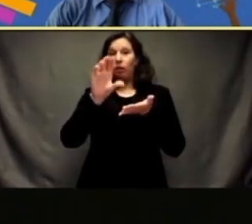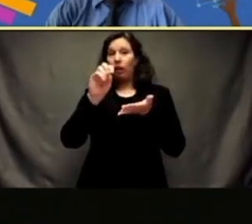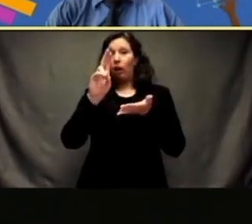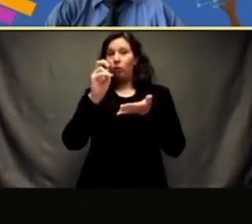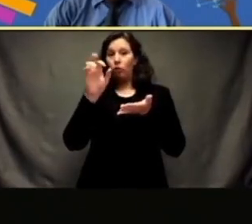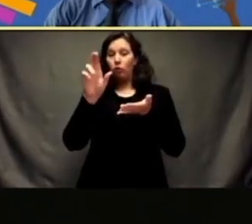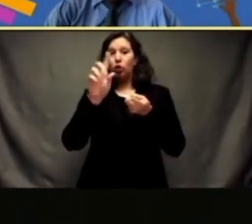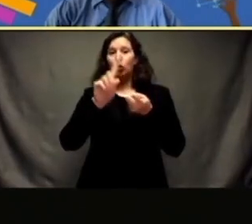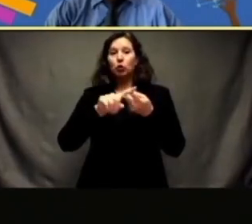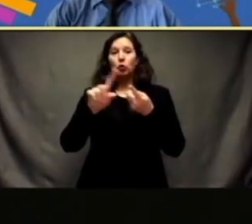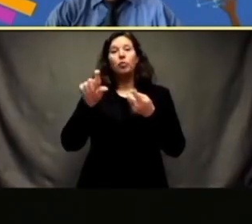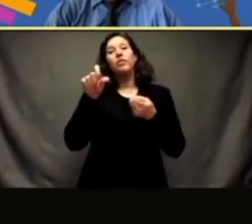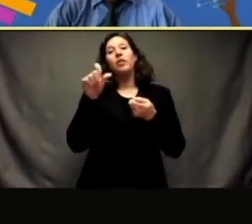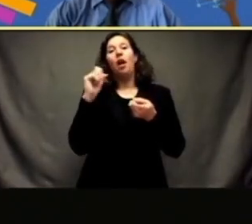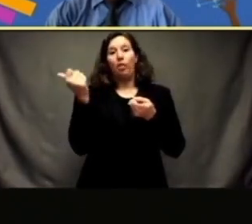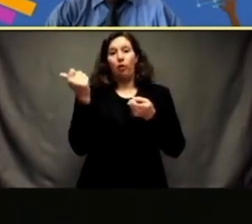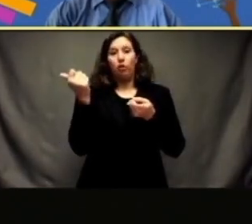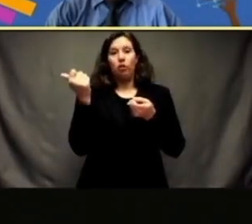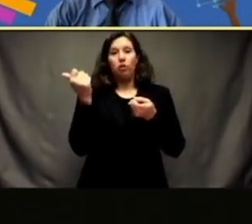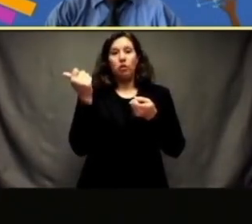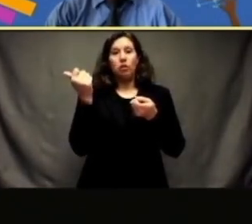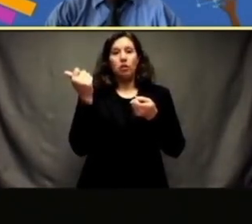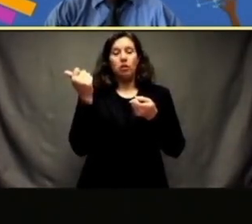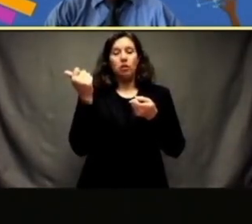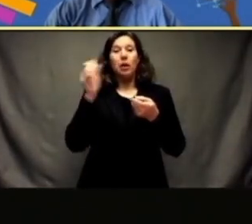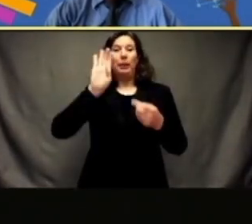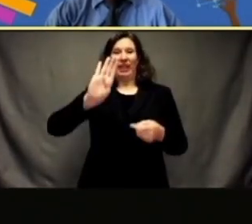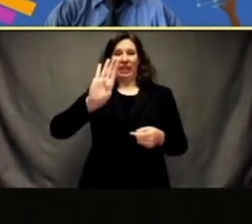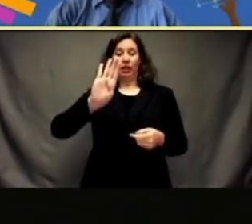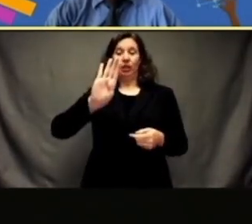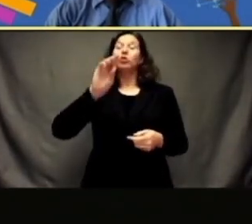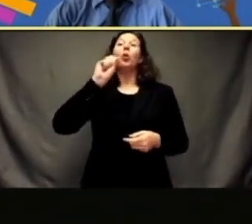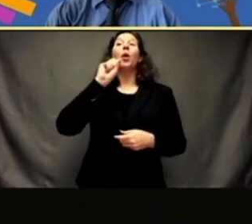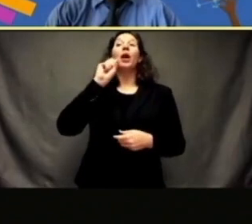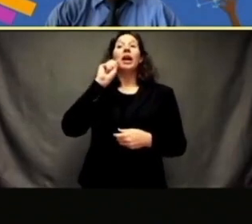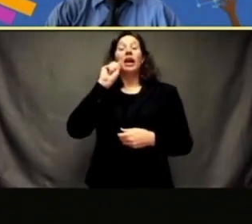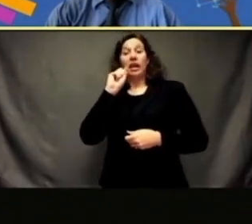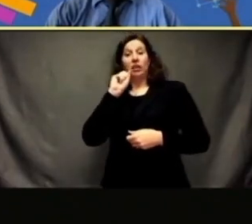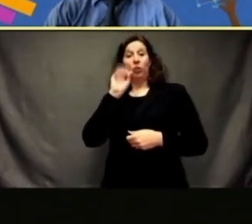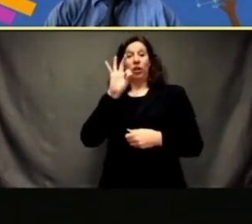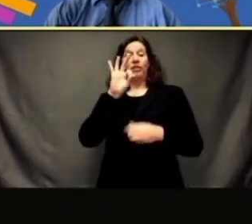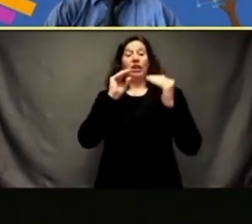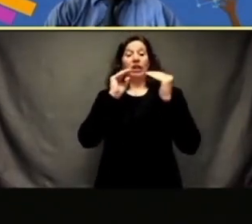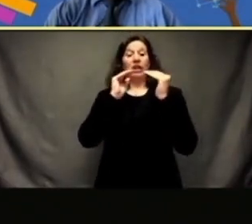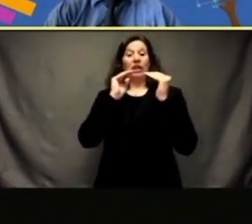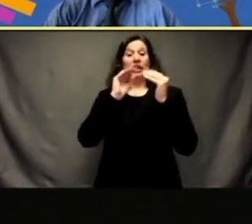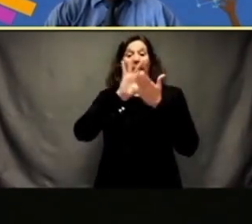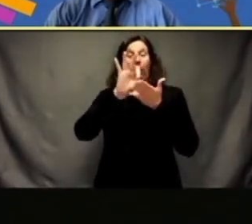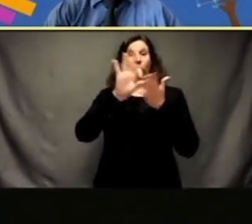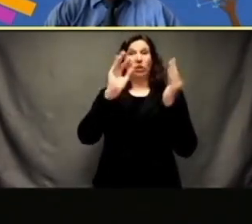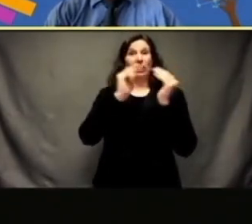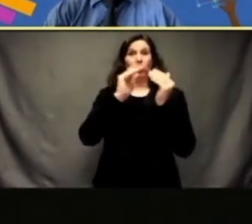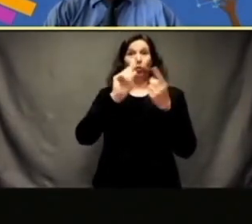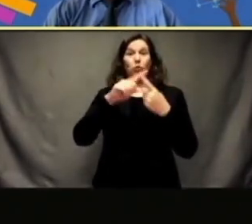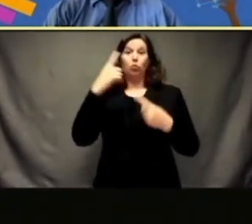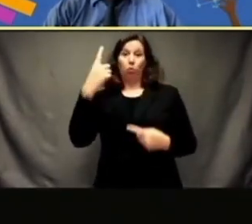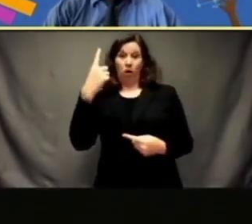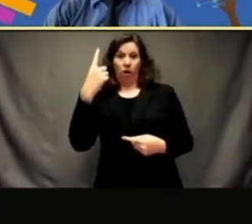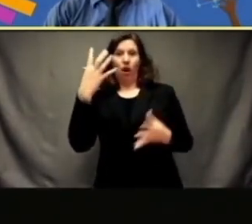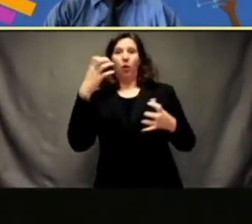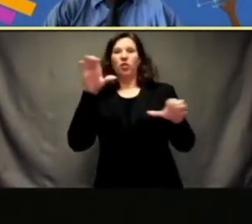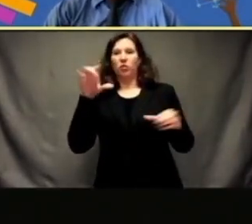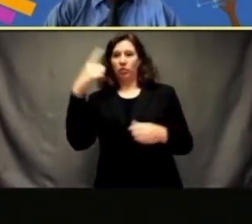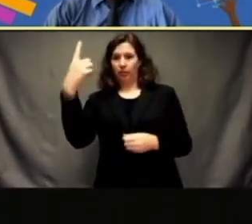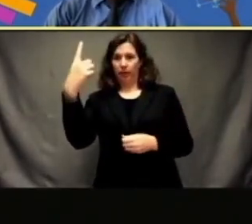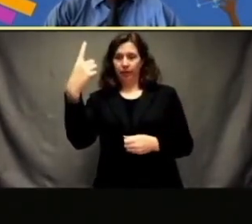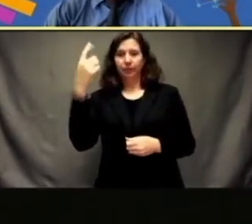to the other piece. So now I'm saying if counter is equal to 1, I want it to do something. So what I